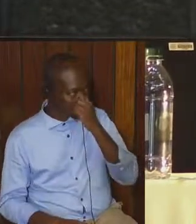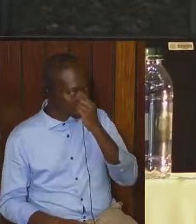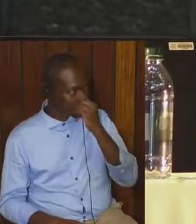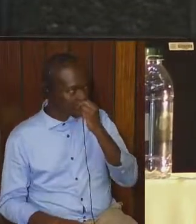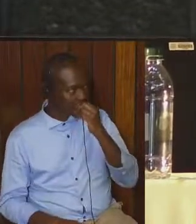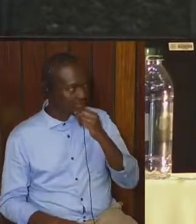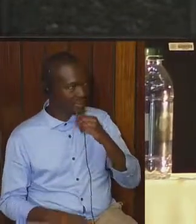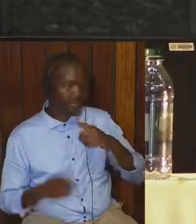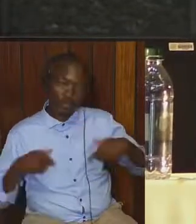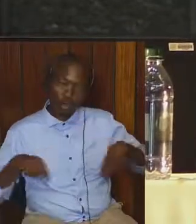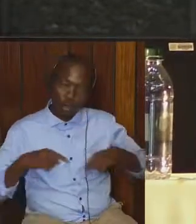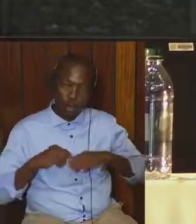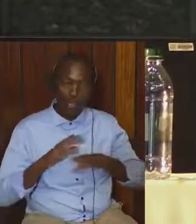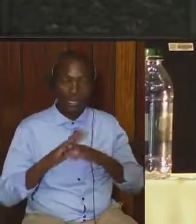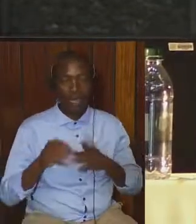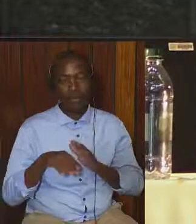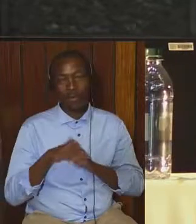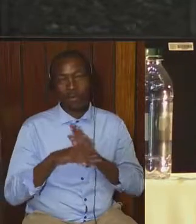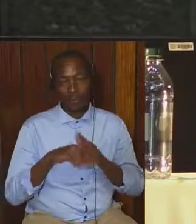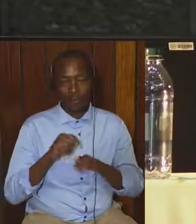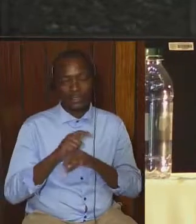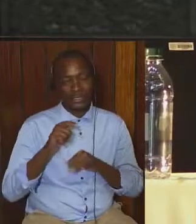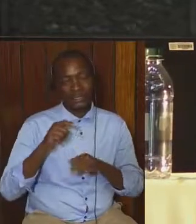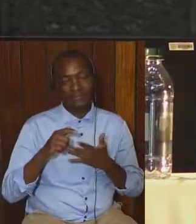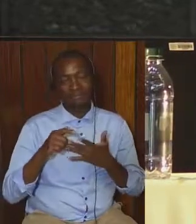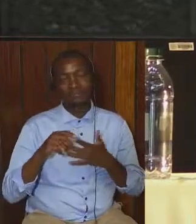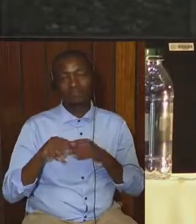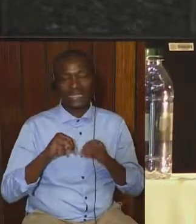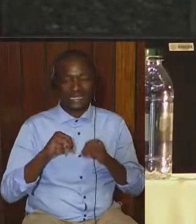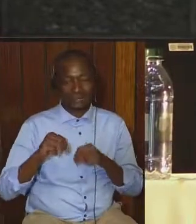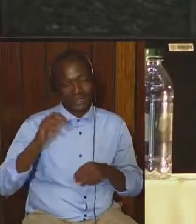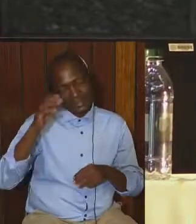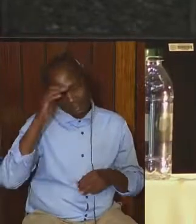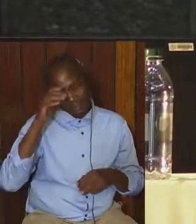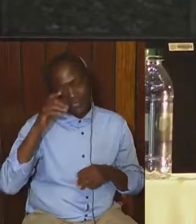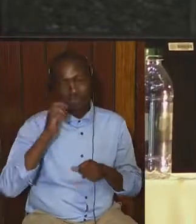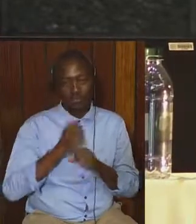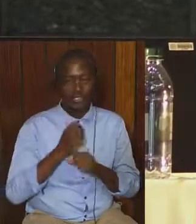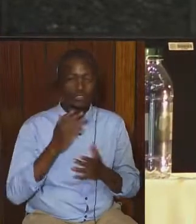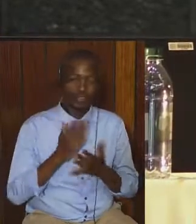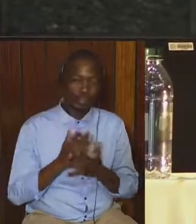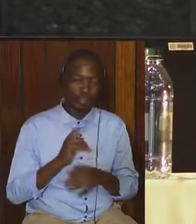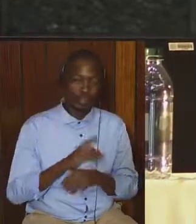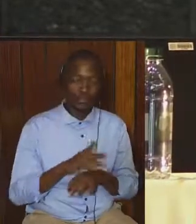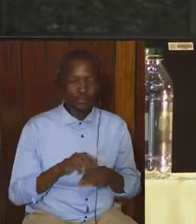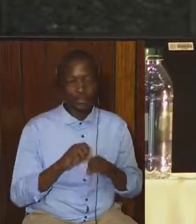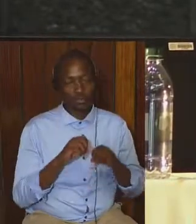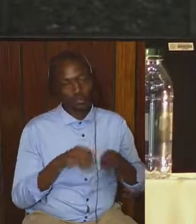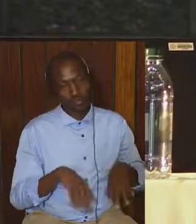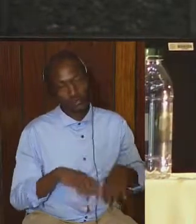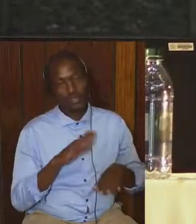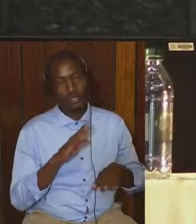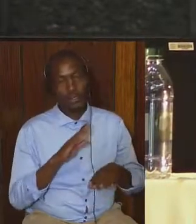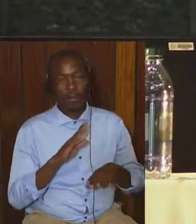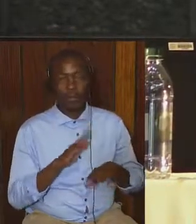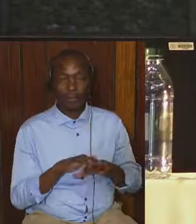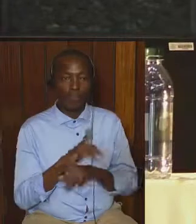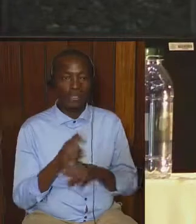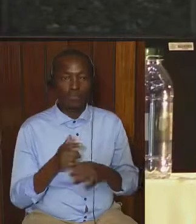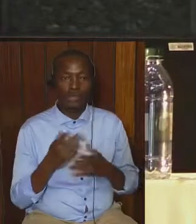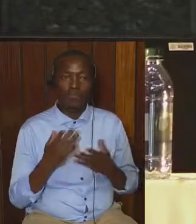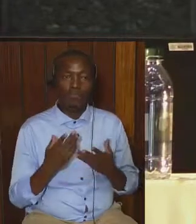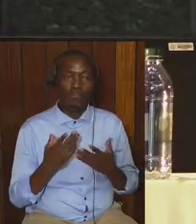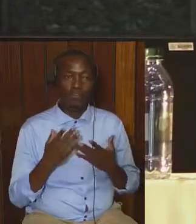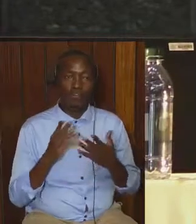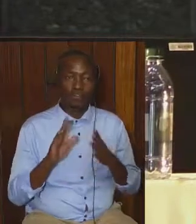all our project management and expertise in mind to ensure that we don't lose more than we have lost already.